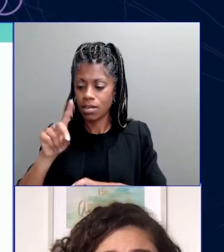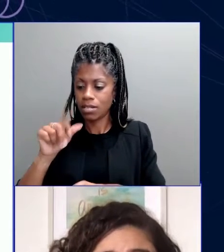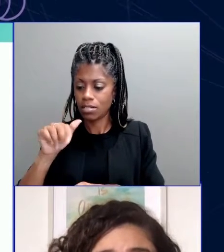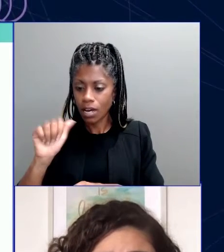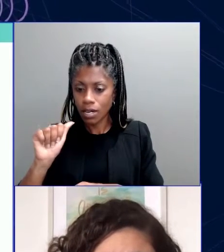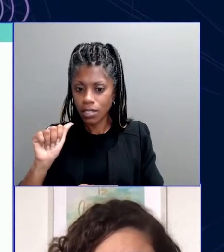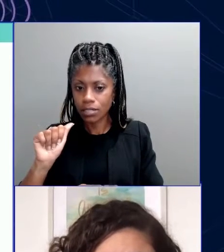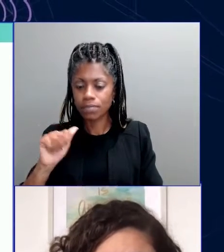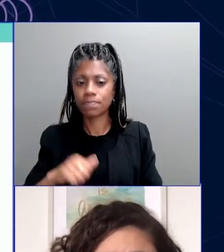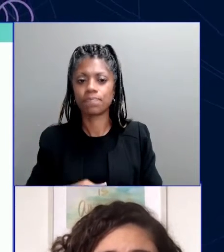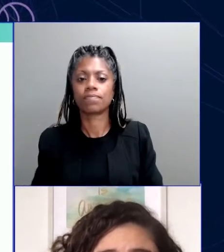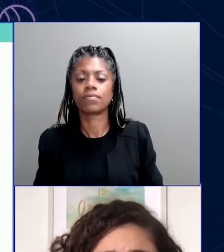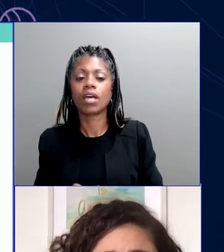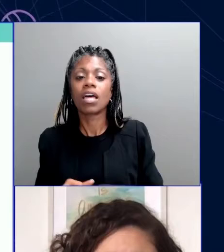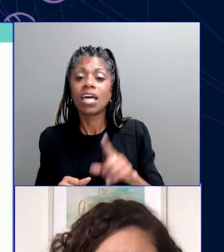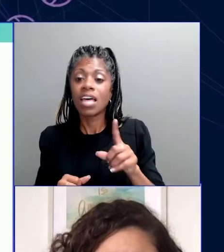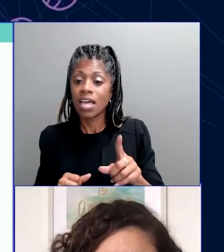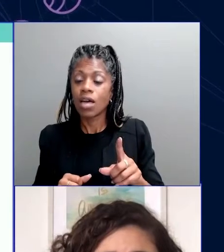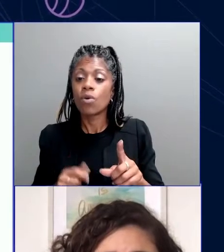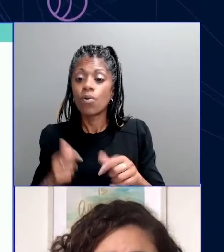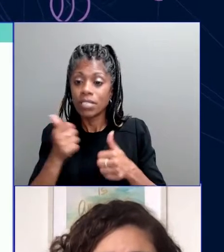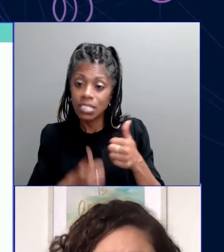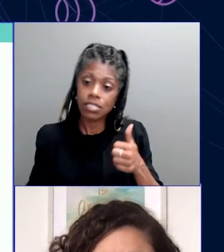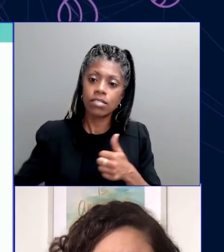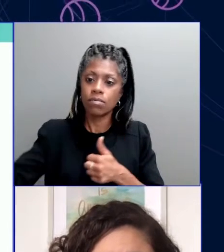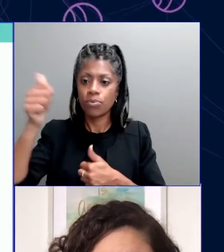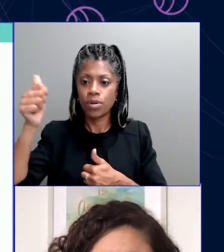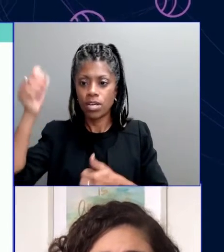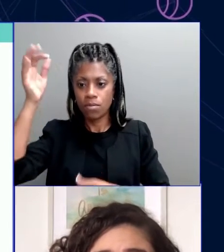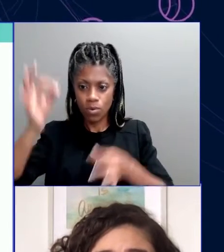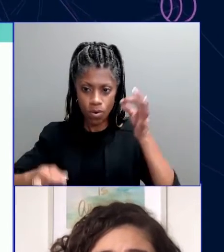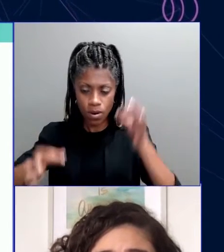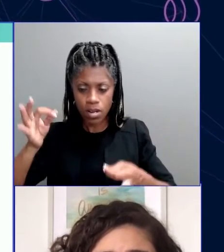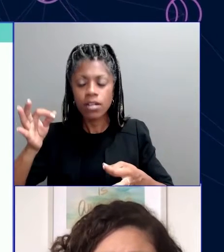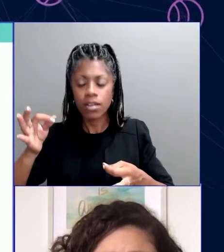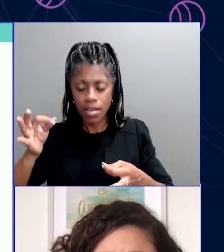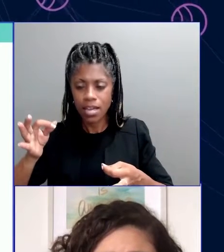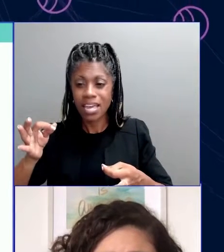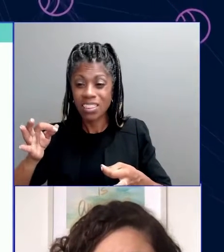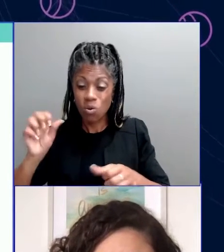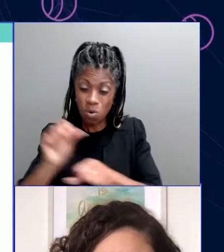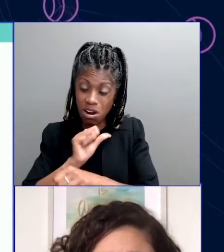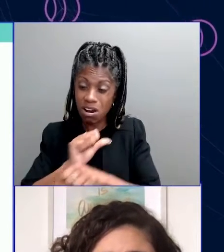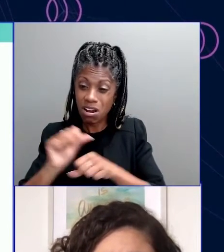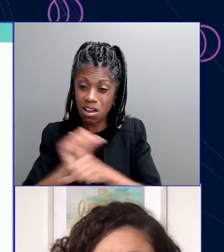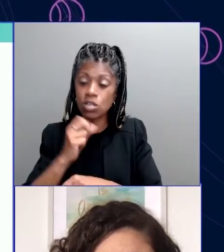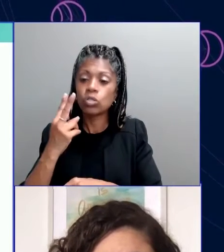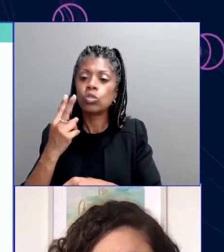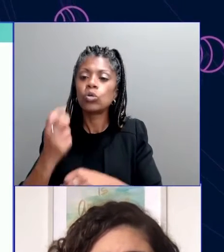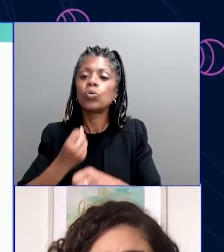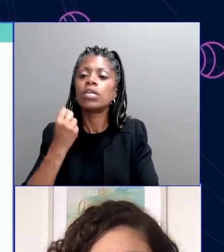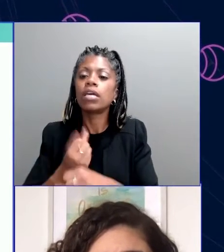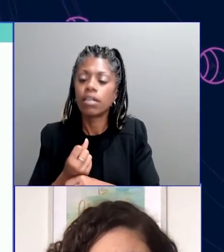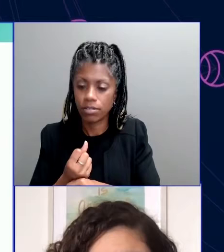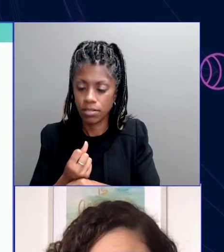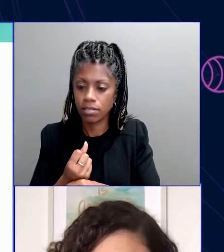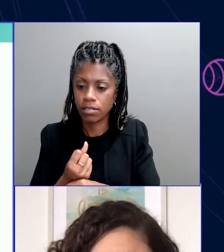the span of 2 years when we got the news that the legal case on whether Trump followed the right procedures to end DACA